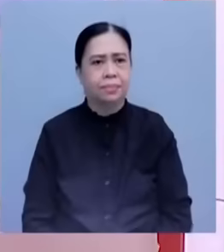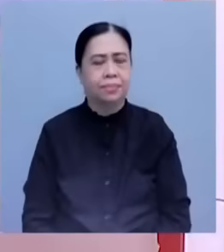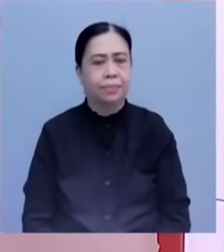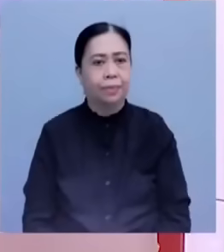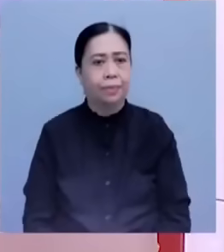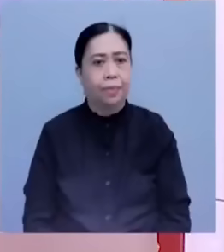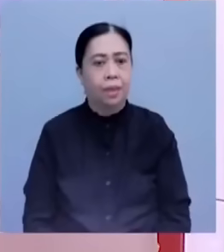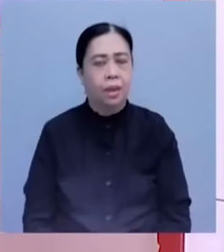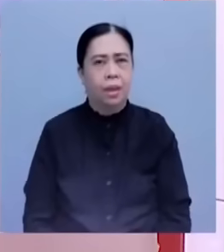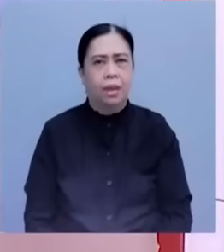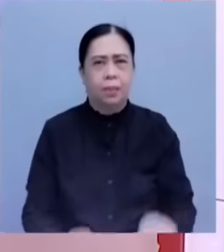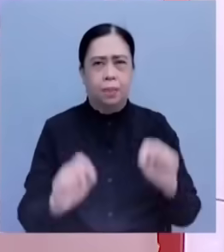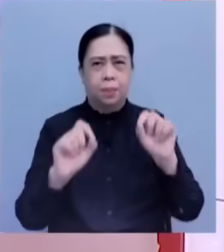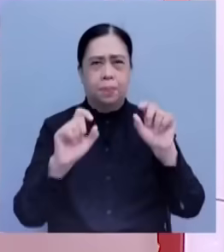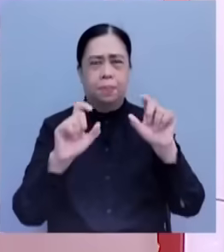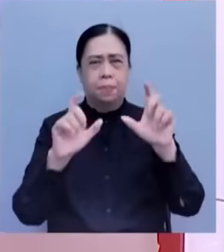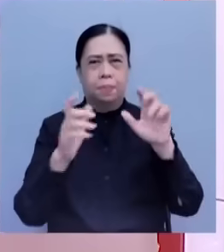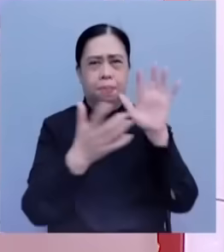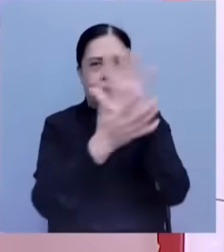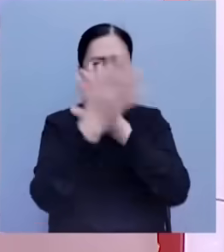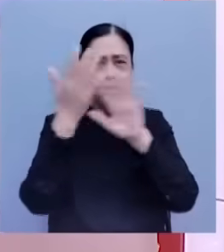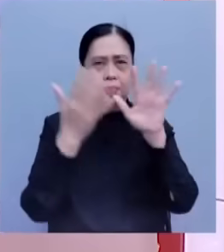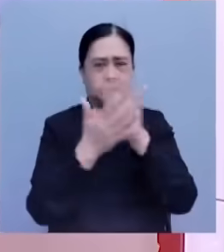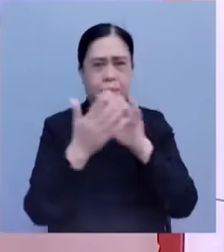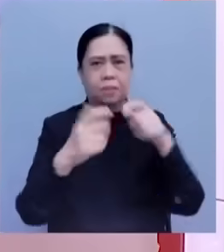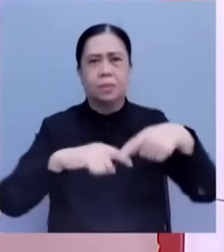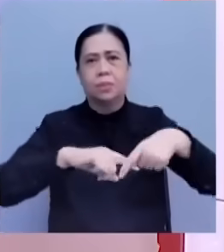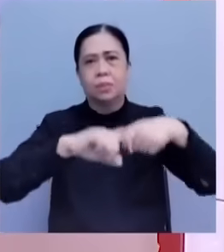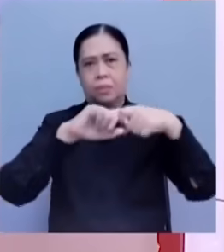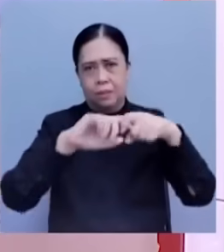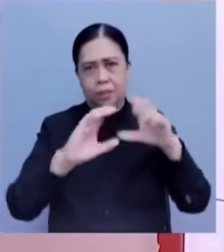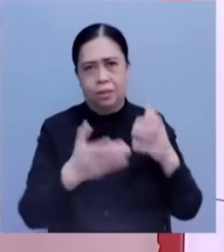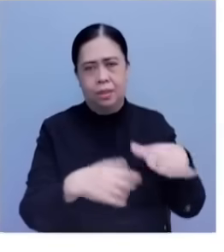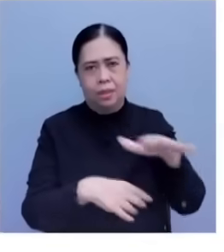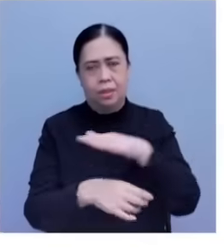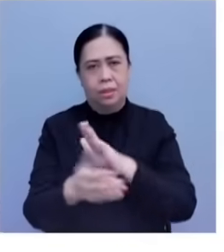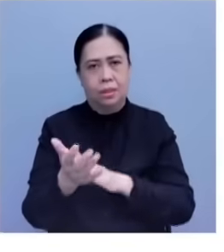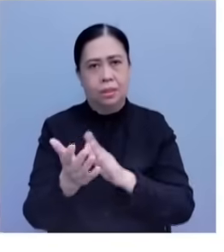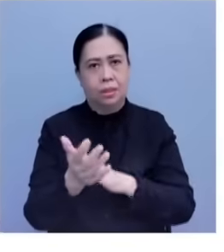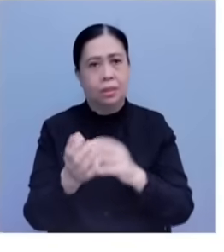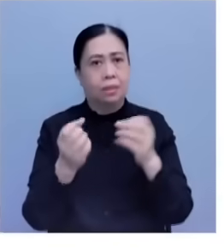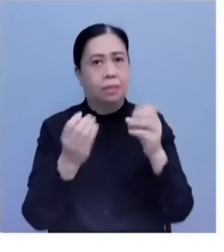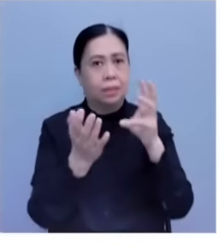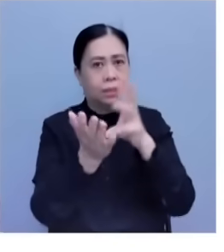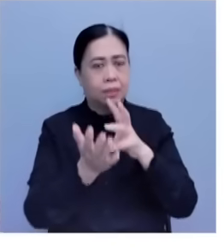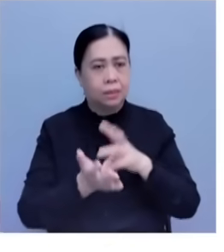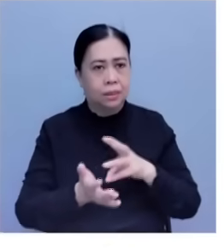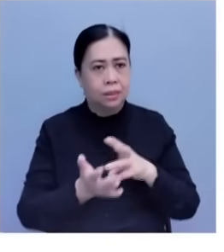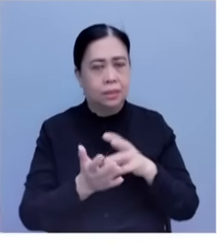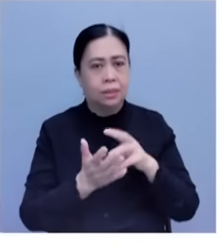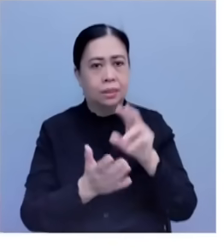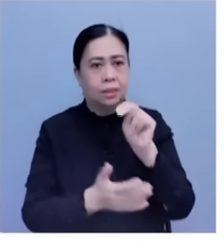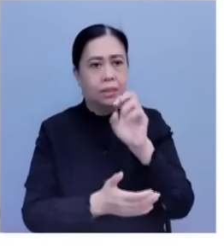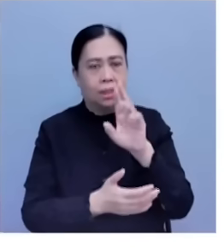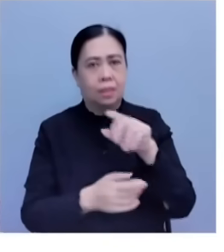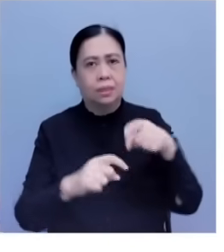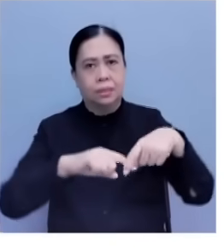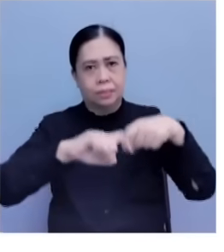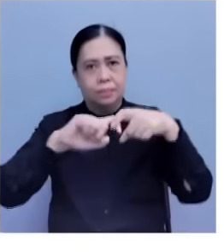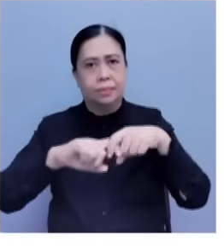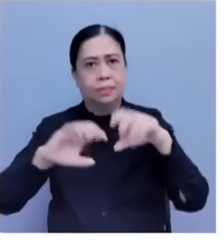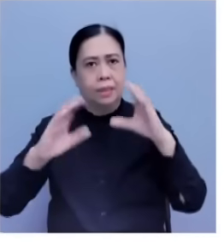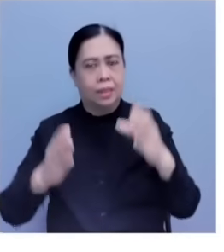thick smog has forced class suspensions in parts of Metro Manila. Several cities in the capital region have already suspended classes.